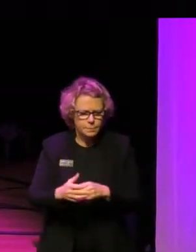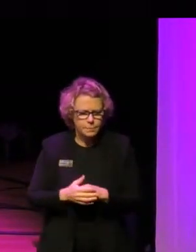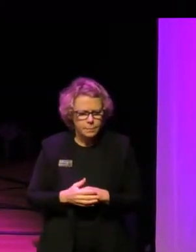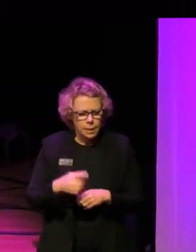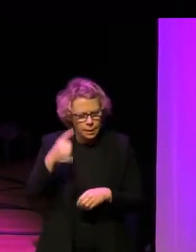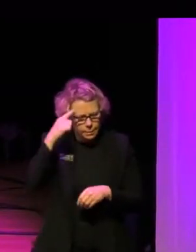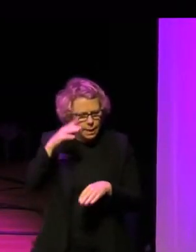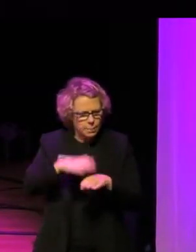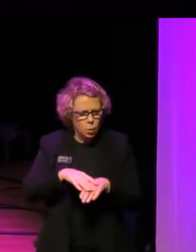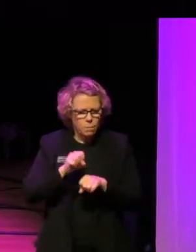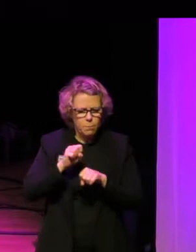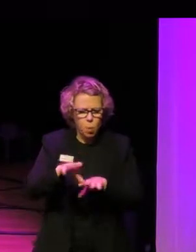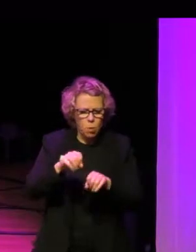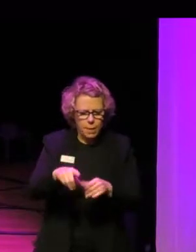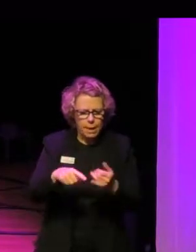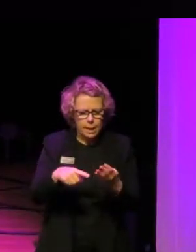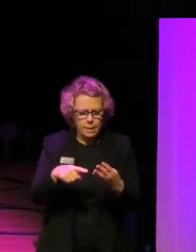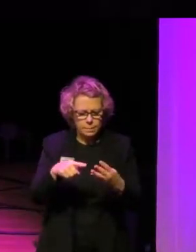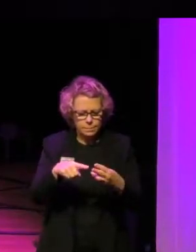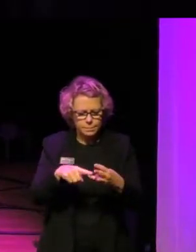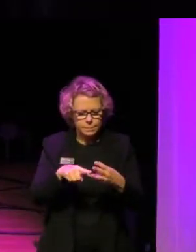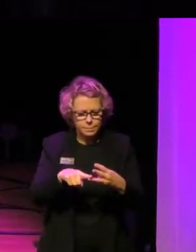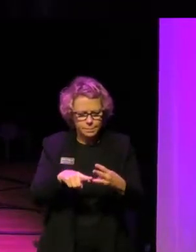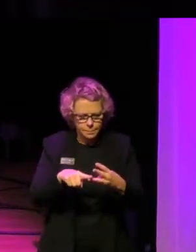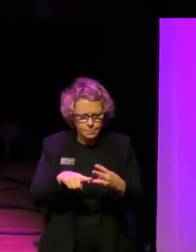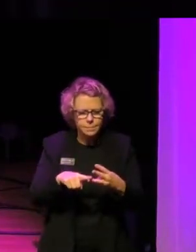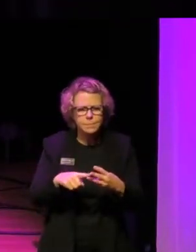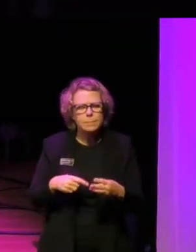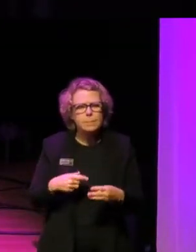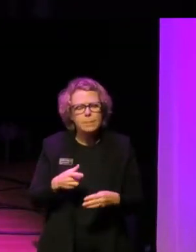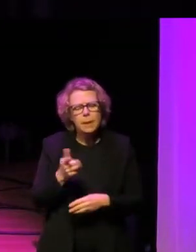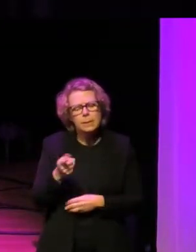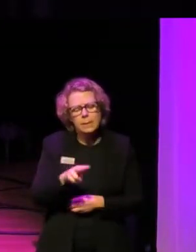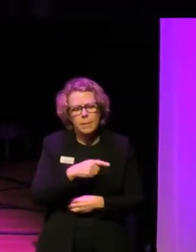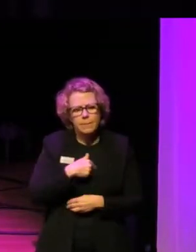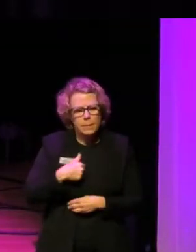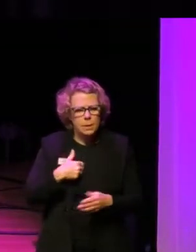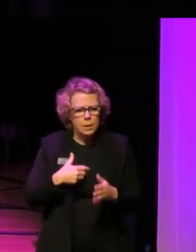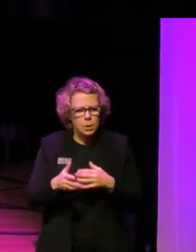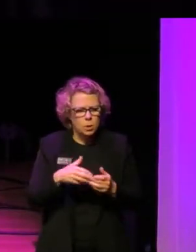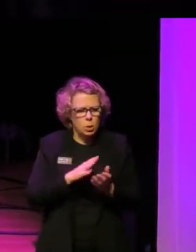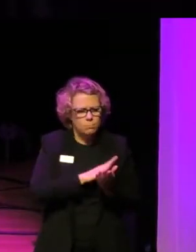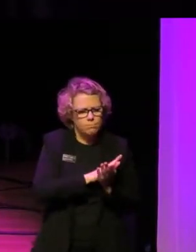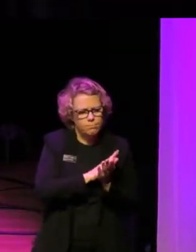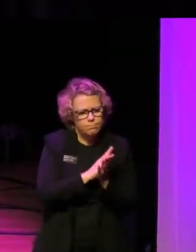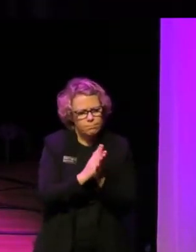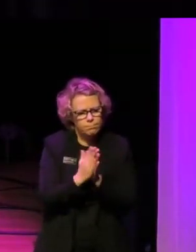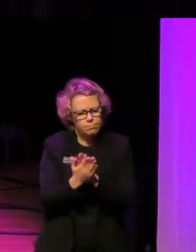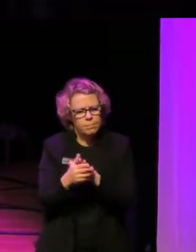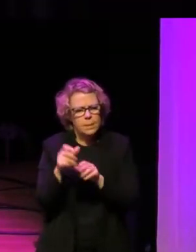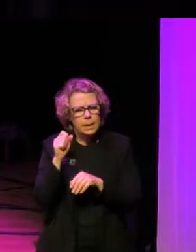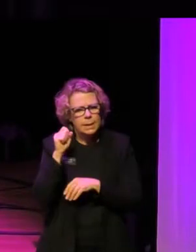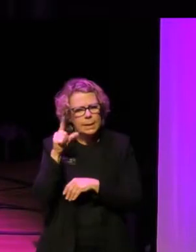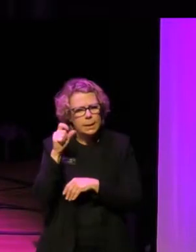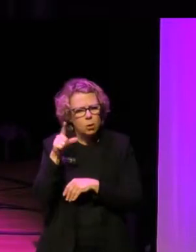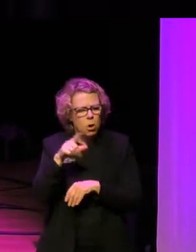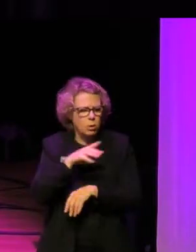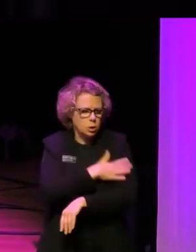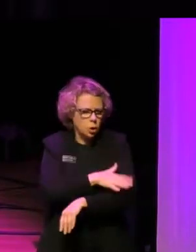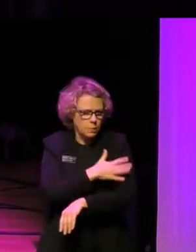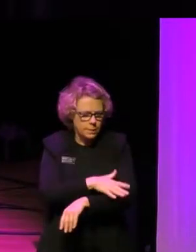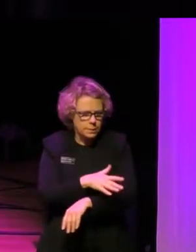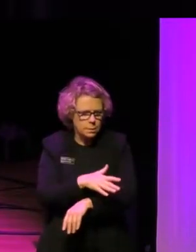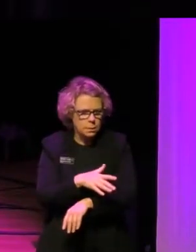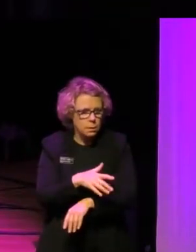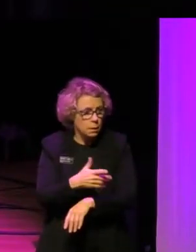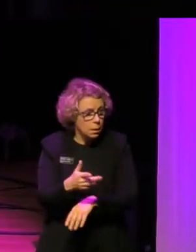will it impact on everyone positively? For example, we do things like digitalization of services. Do we think about people